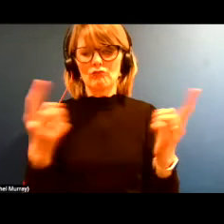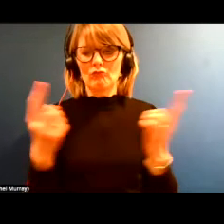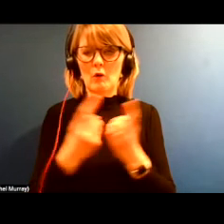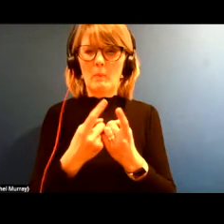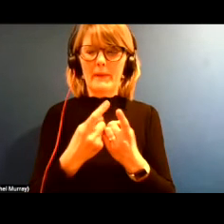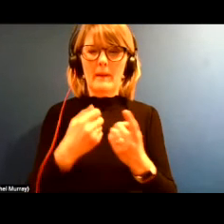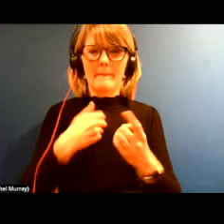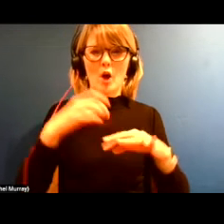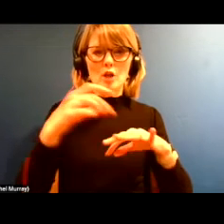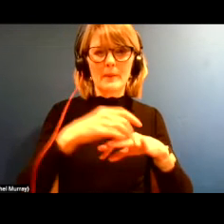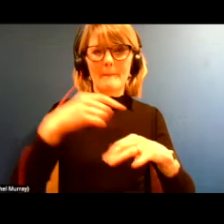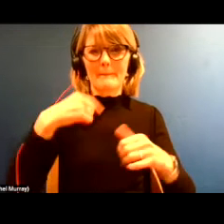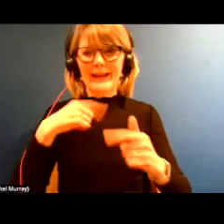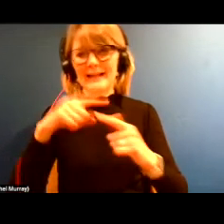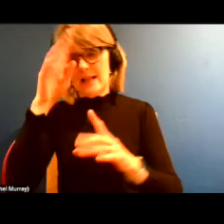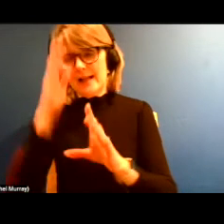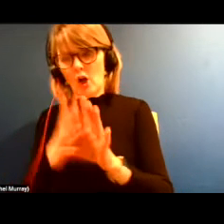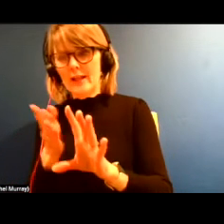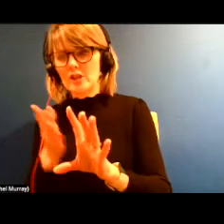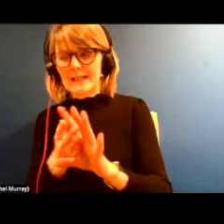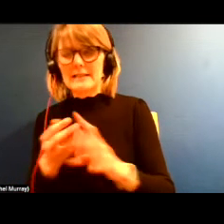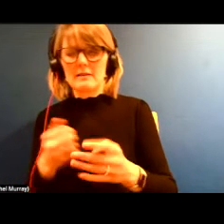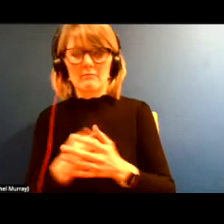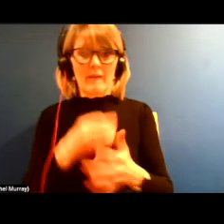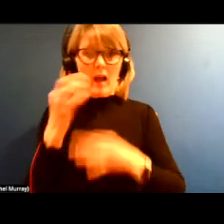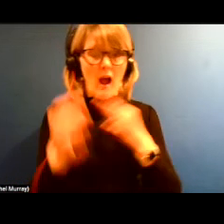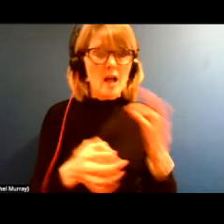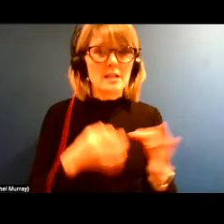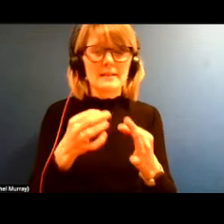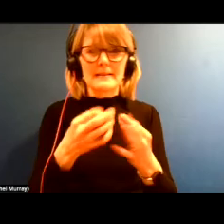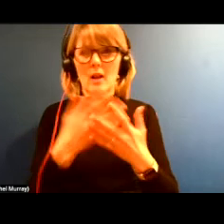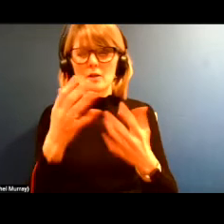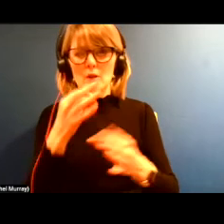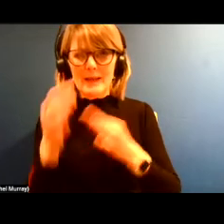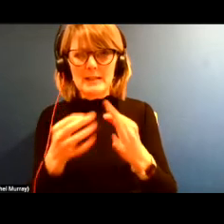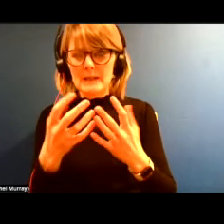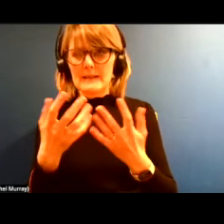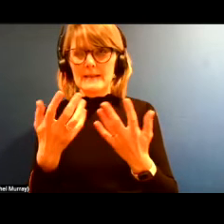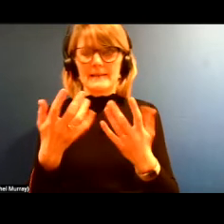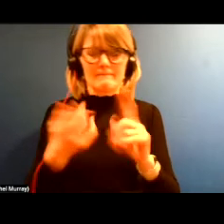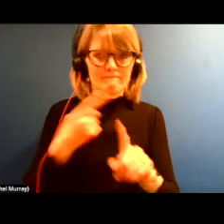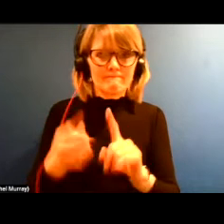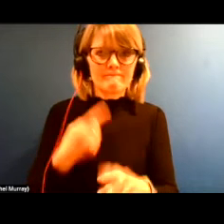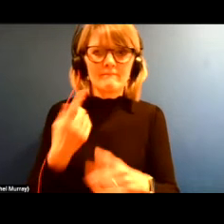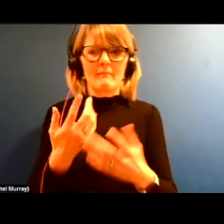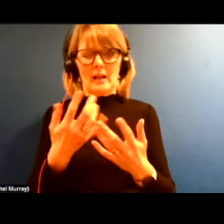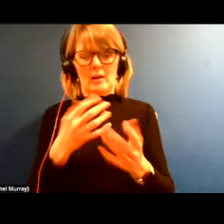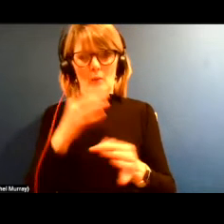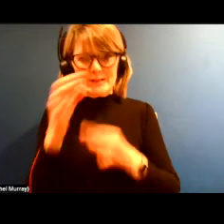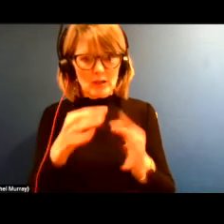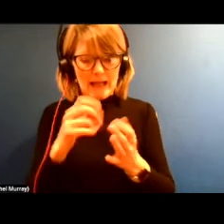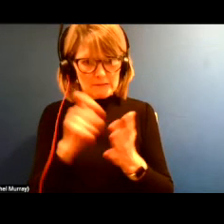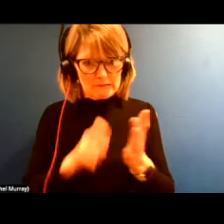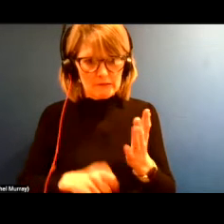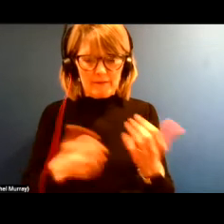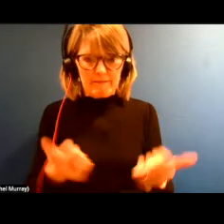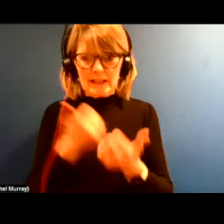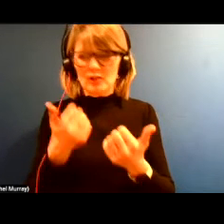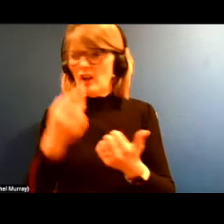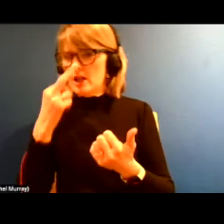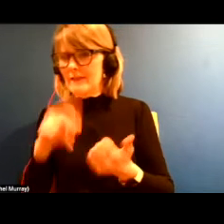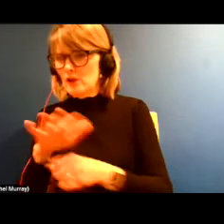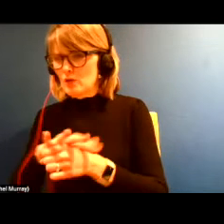of questions, fidgeted with my fingers, doubted myself and gone over questionnaires and artificial scenarios. I had